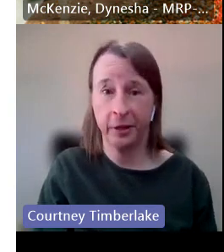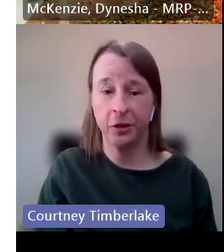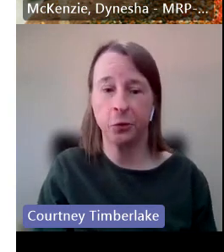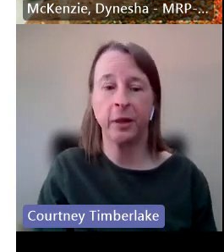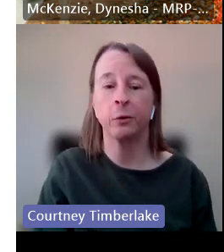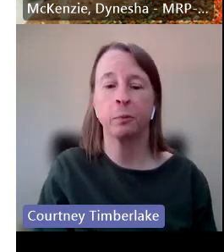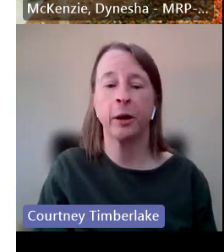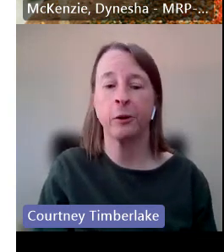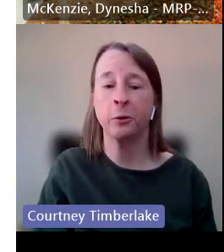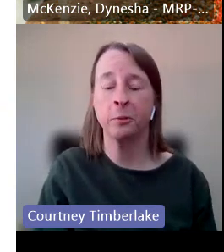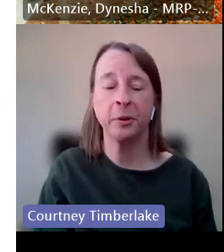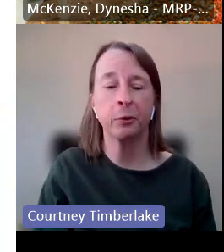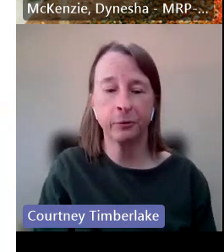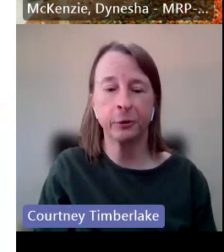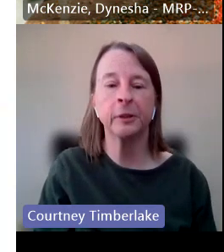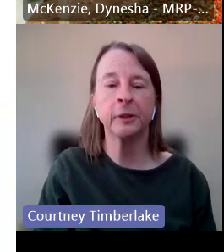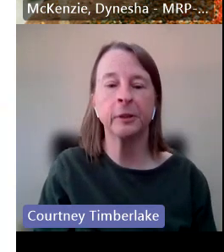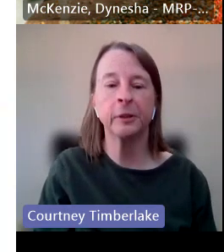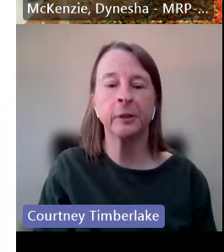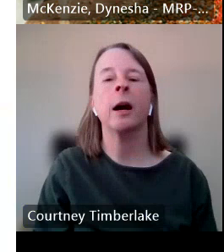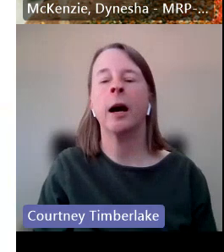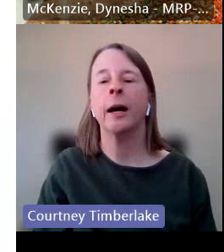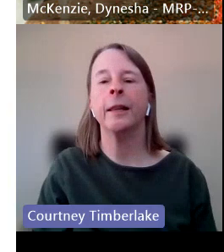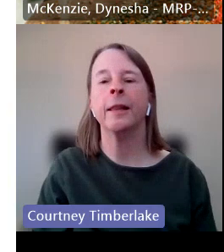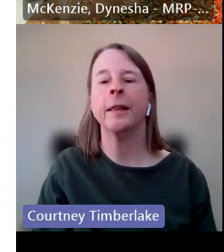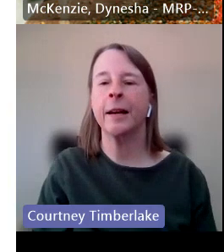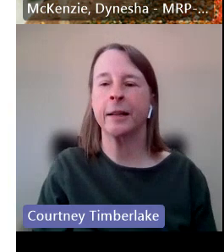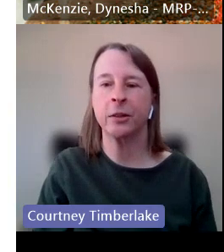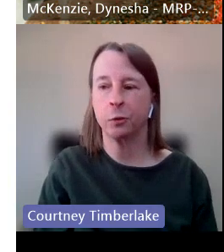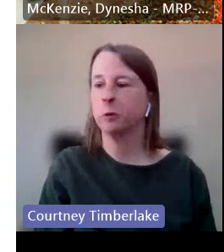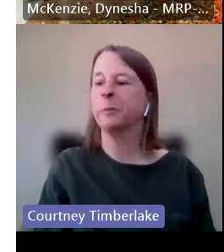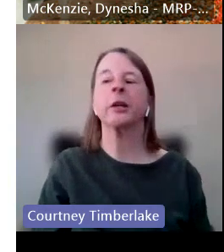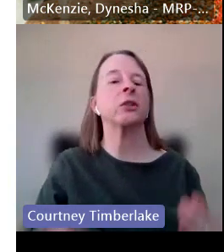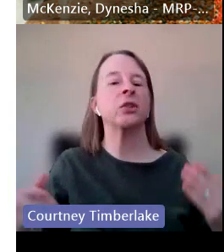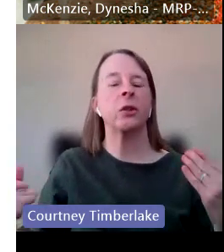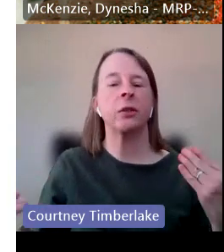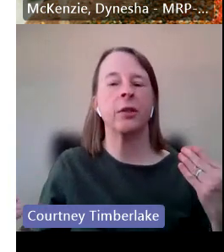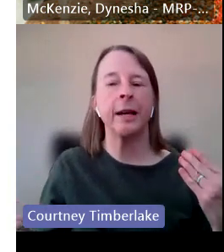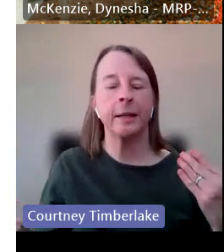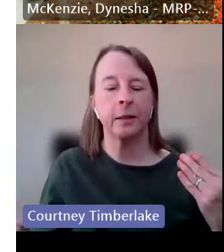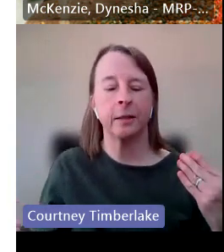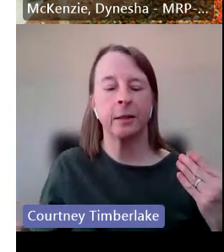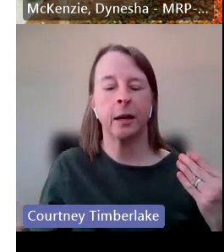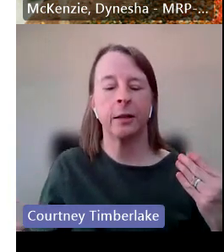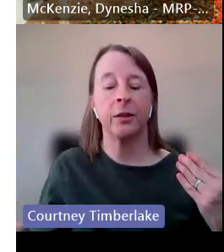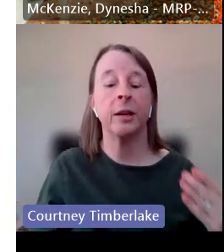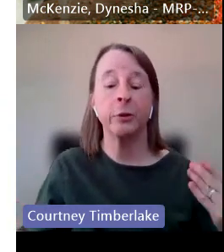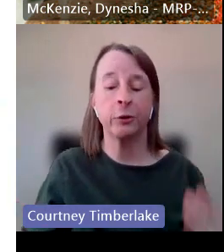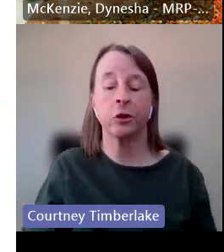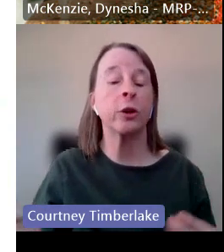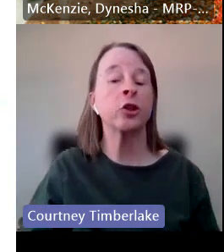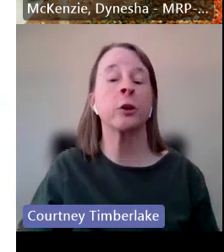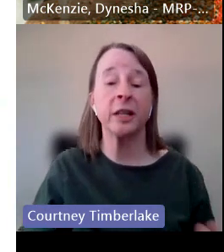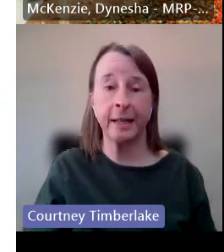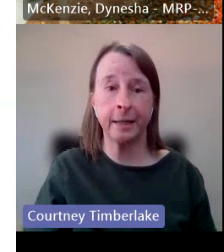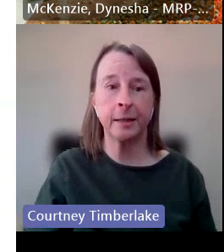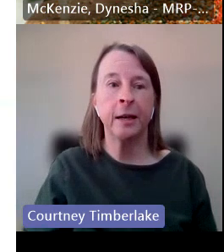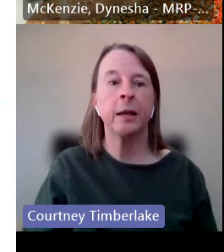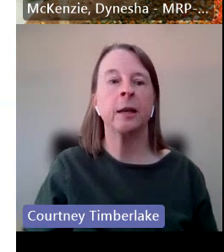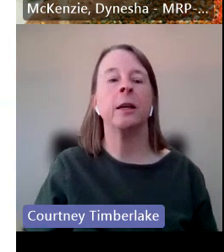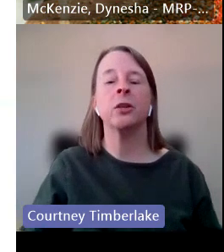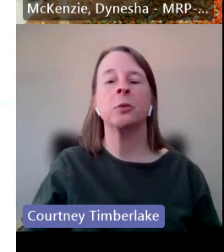cannot be released without prior OMB approval. That is a rule because that is the out-year